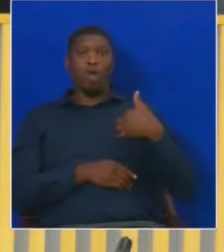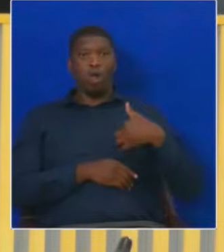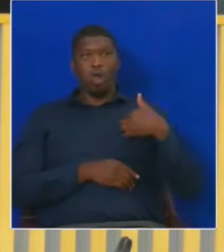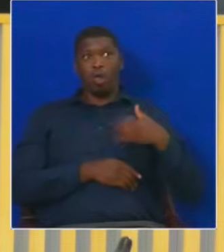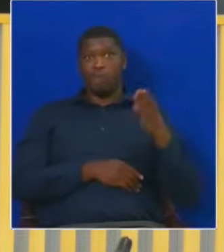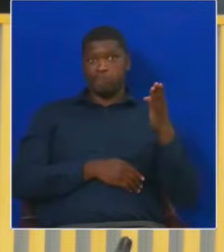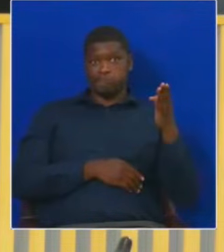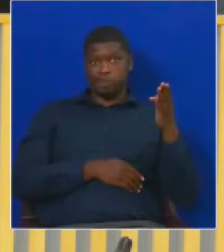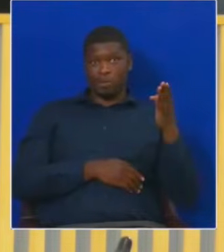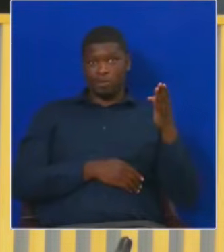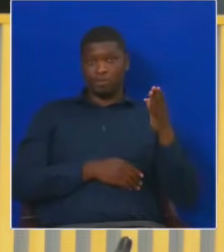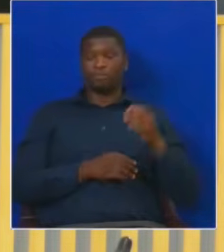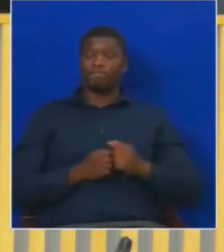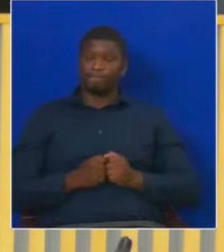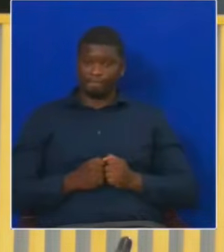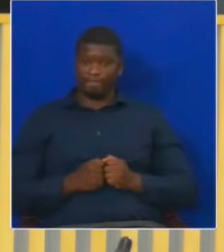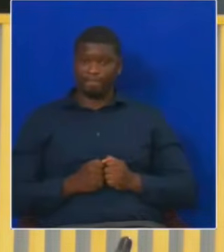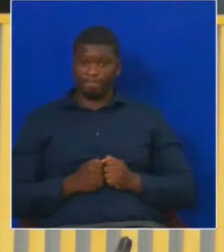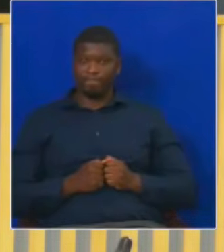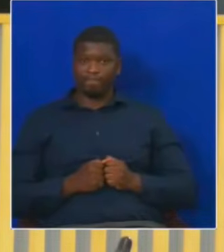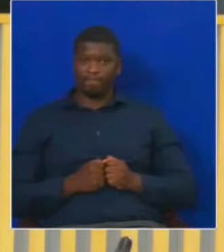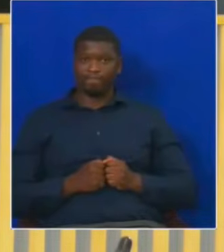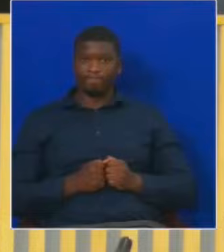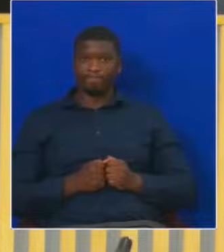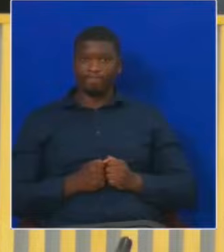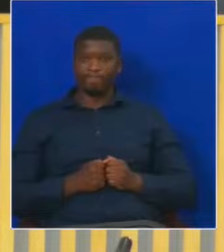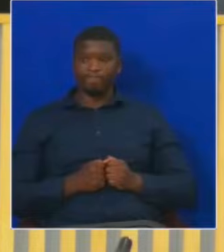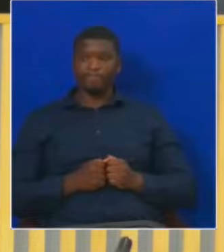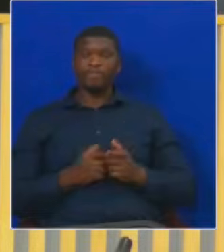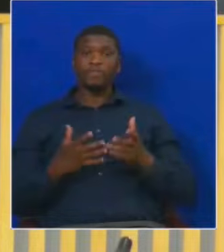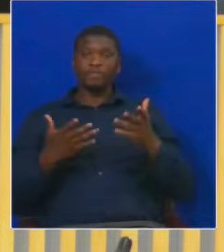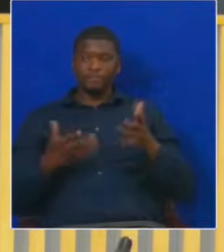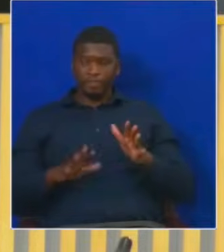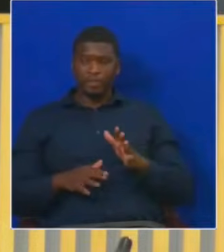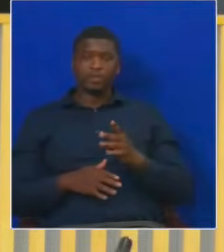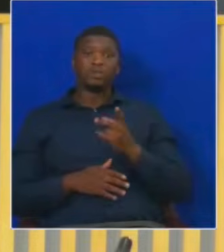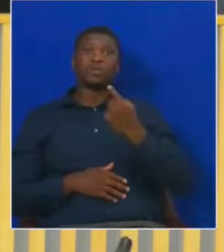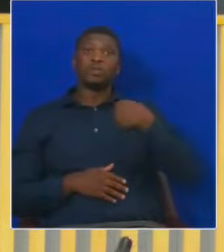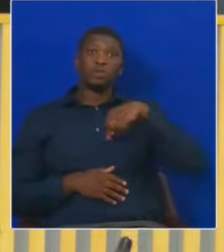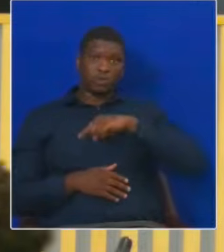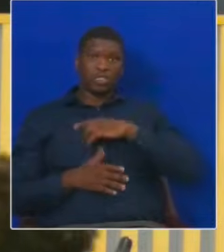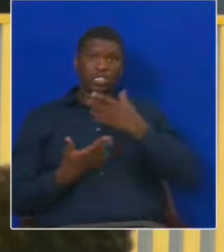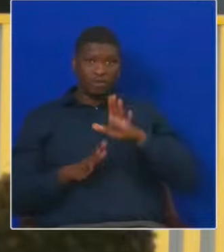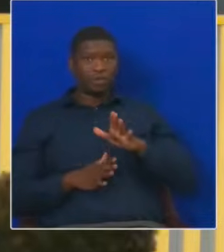coronal. Then we requested her to